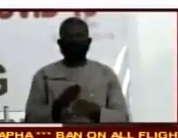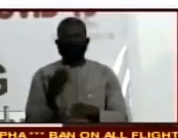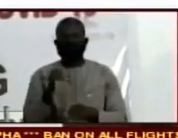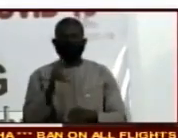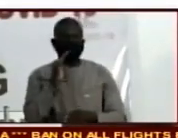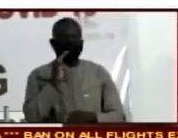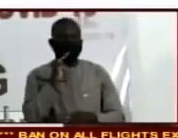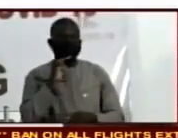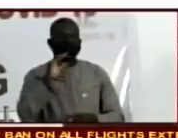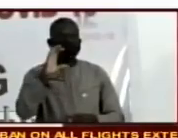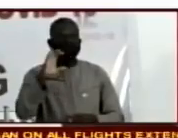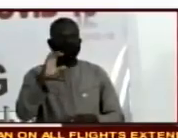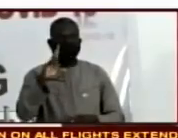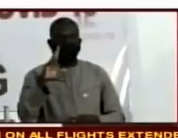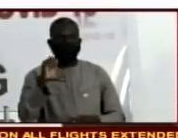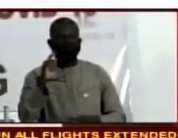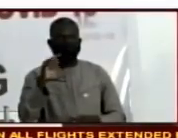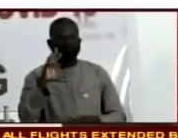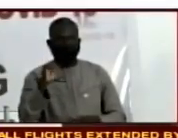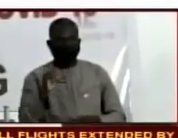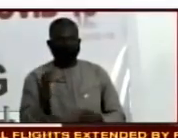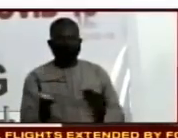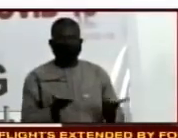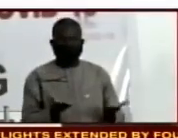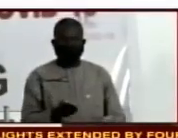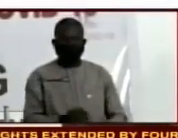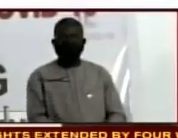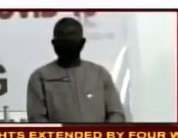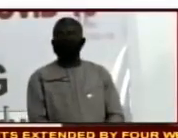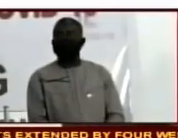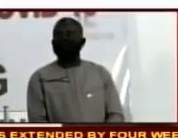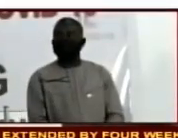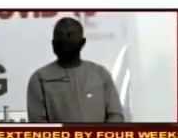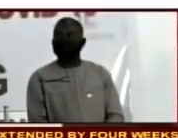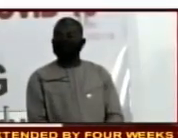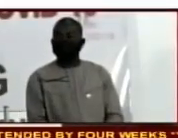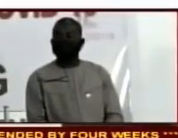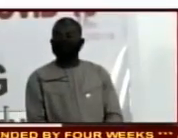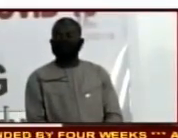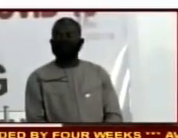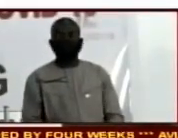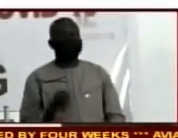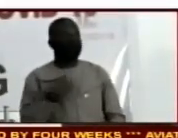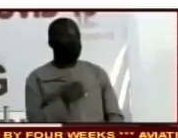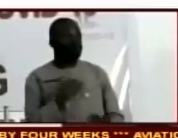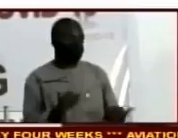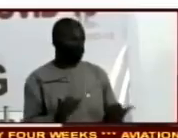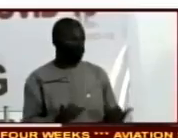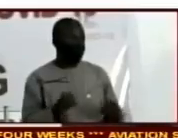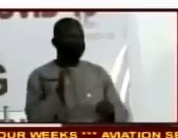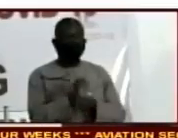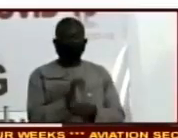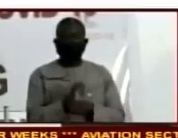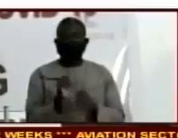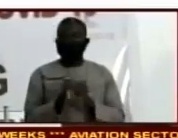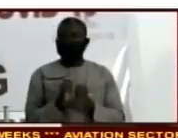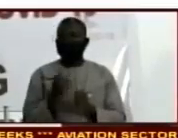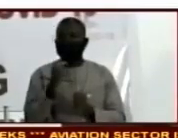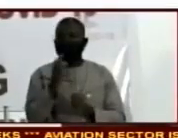Service, through the Nigerian Customs Service. We are now working with the World